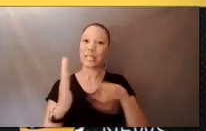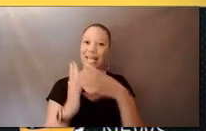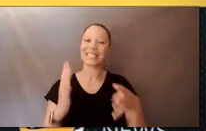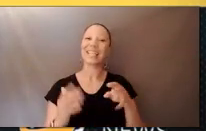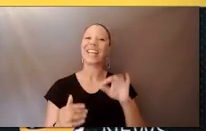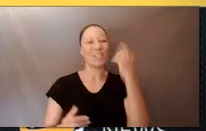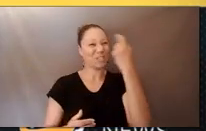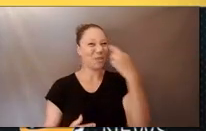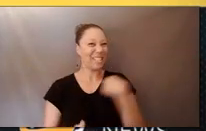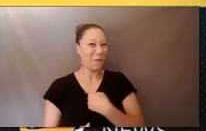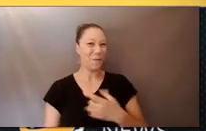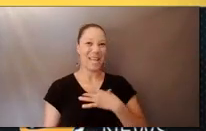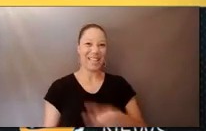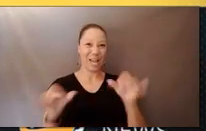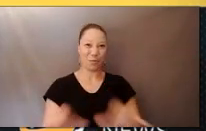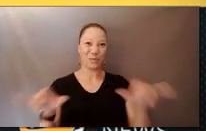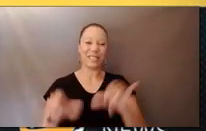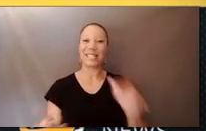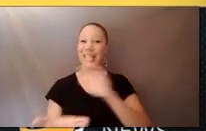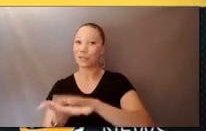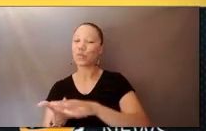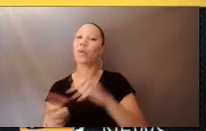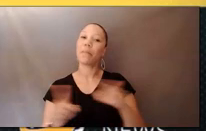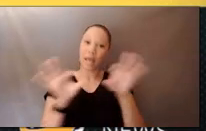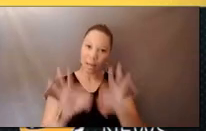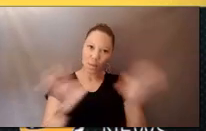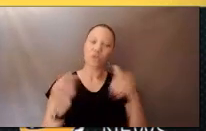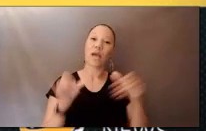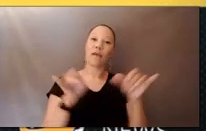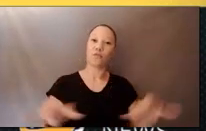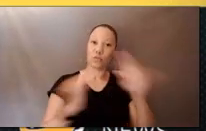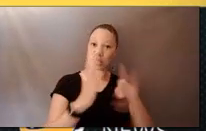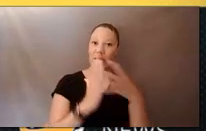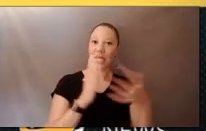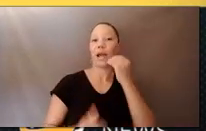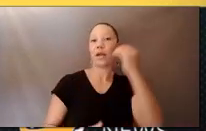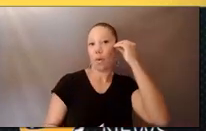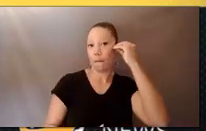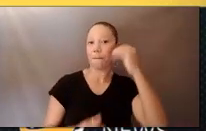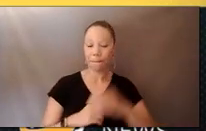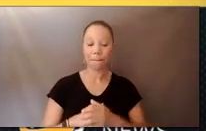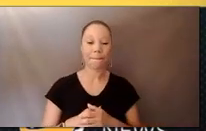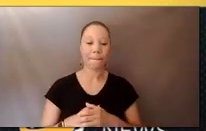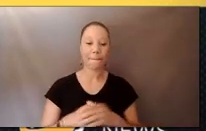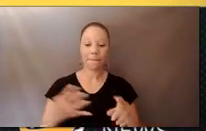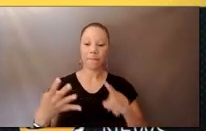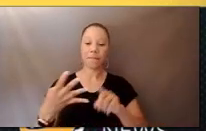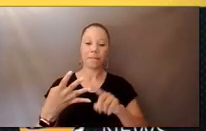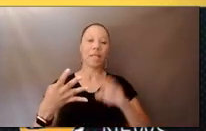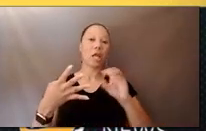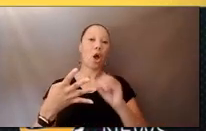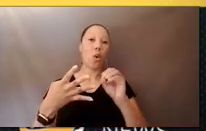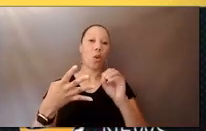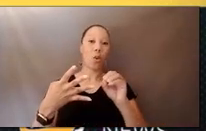school. So we encourage you to set that up at home as well. That is an academic resource to you to set up a routine. And then the O in